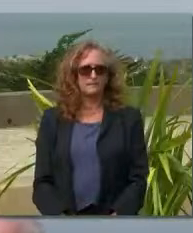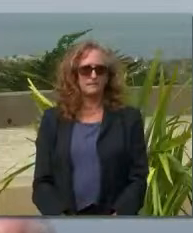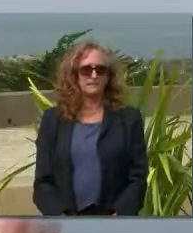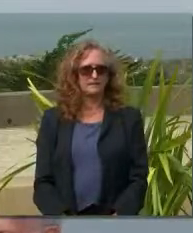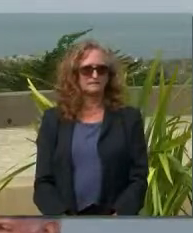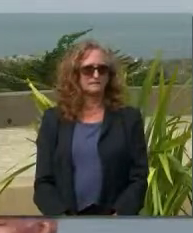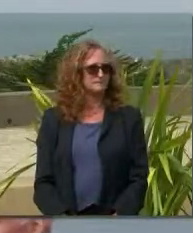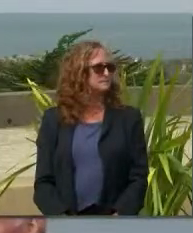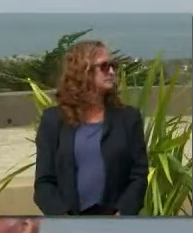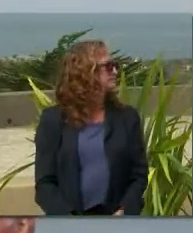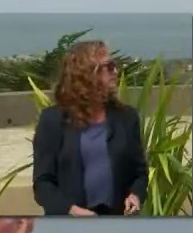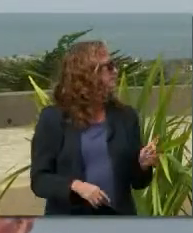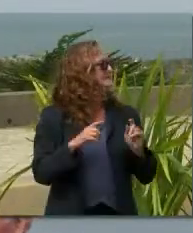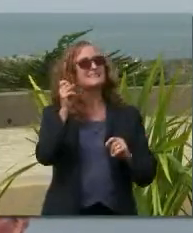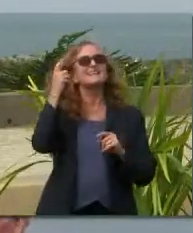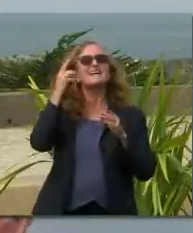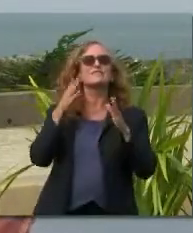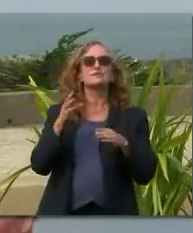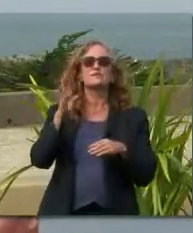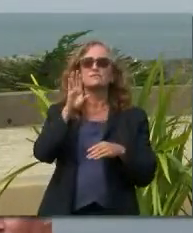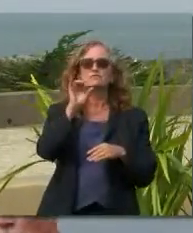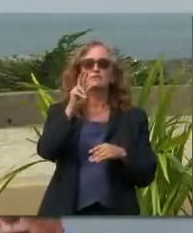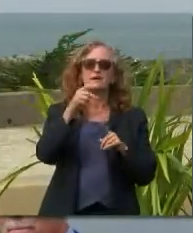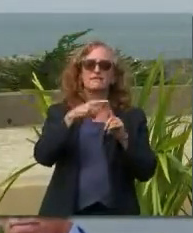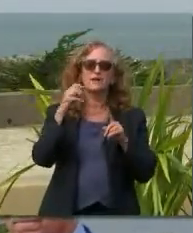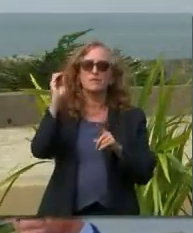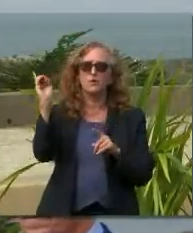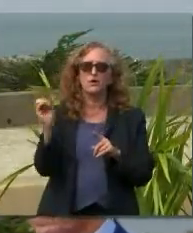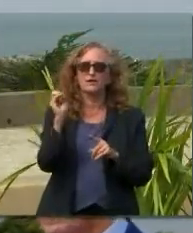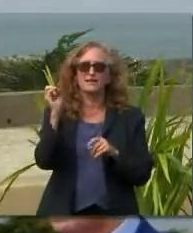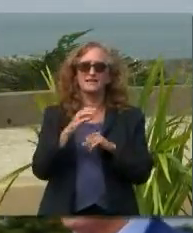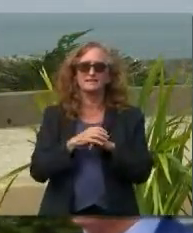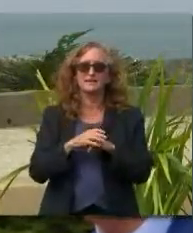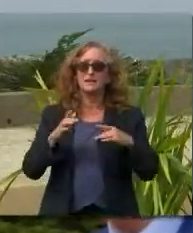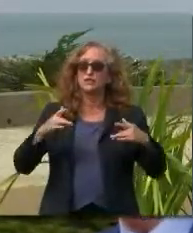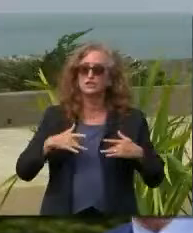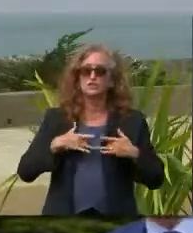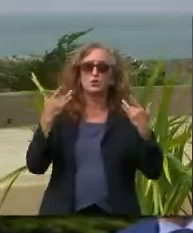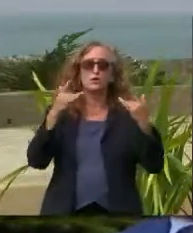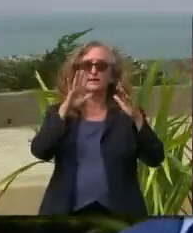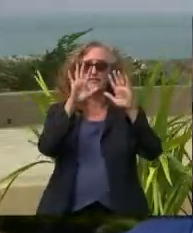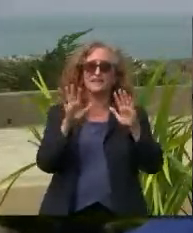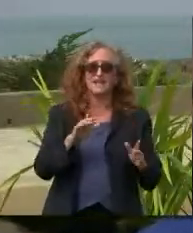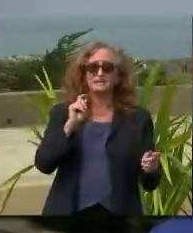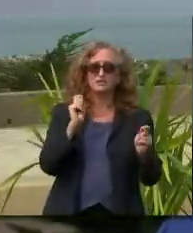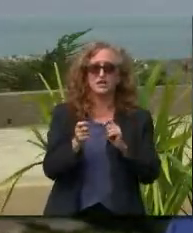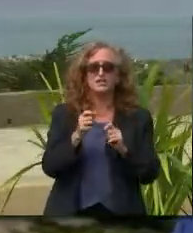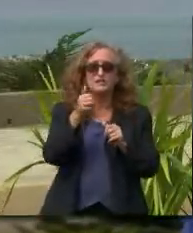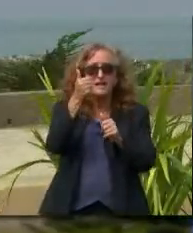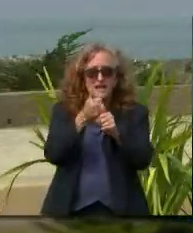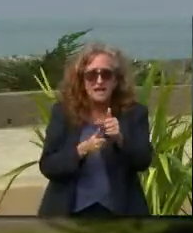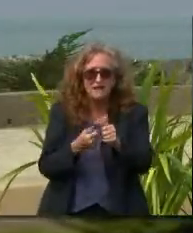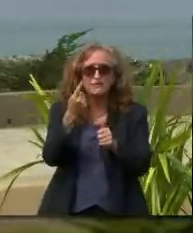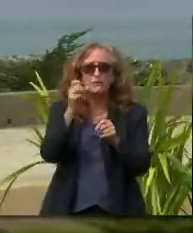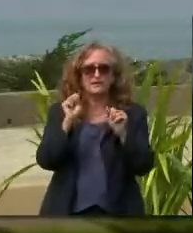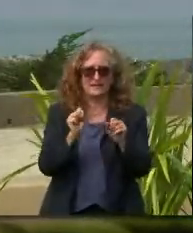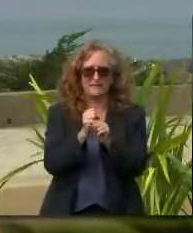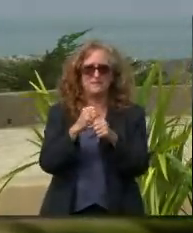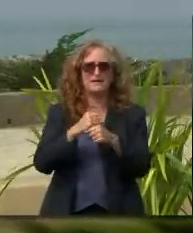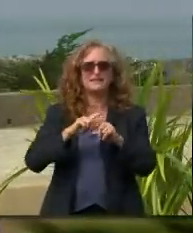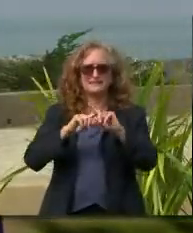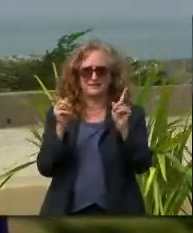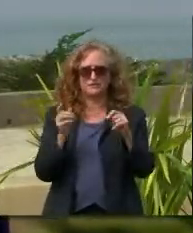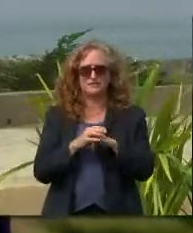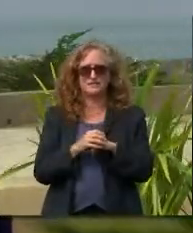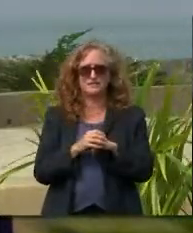Governor Brown from Oregon, I'll just respond. The joy of climate change is that each one of us can make a difference. Certainly by working together,